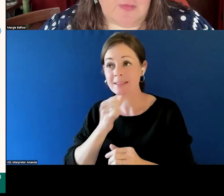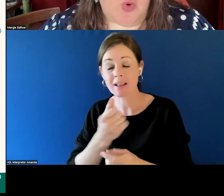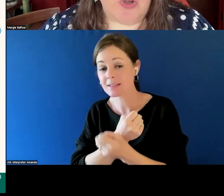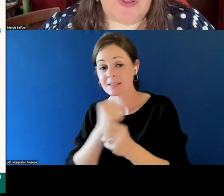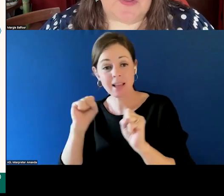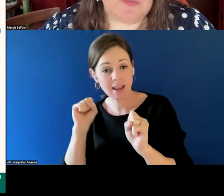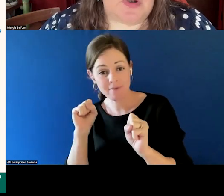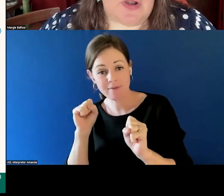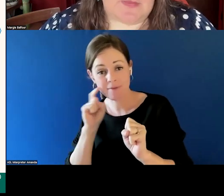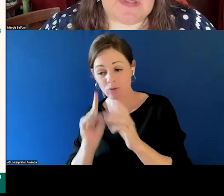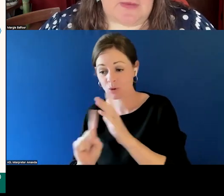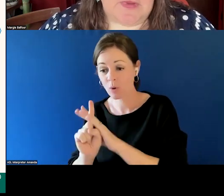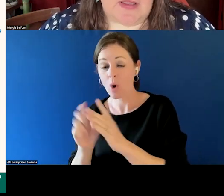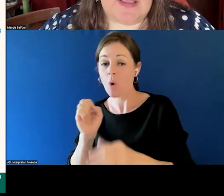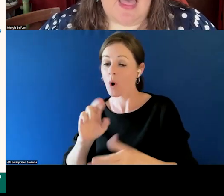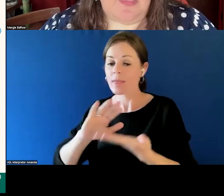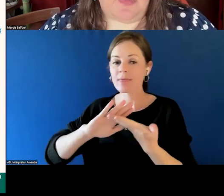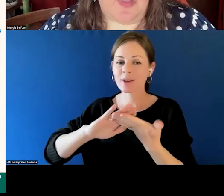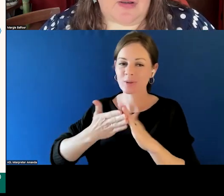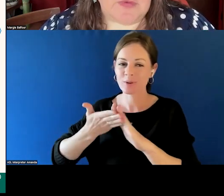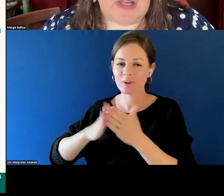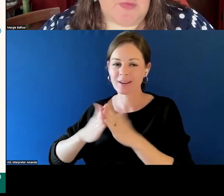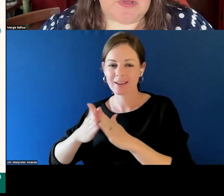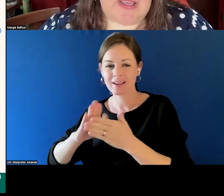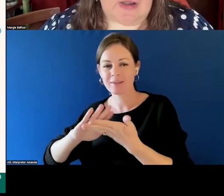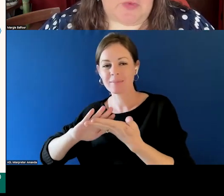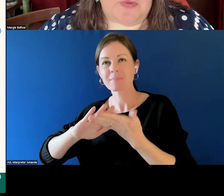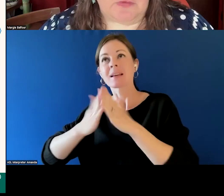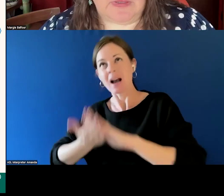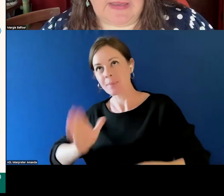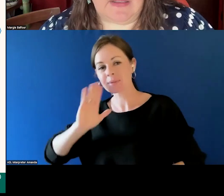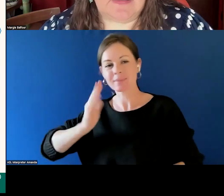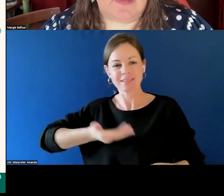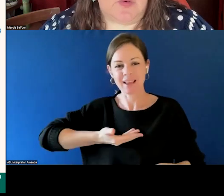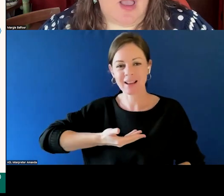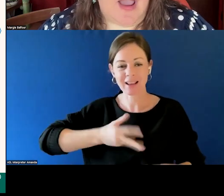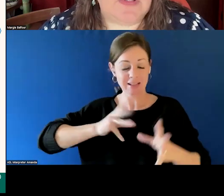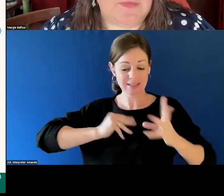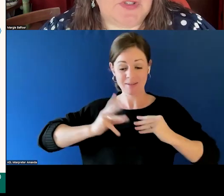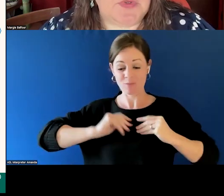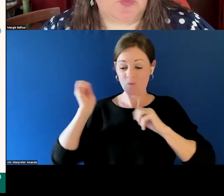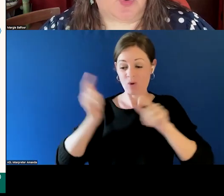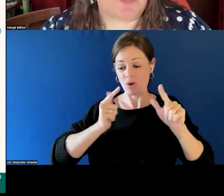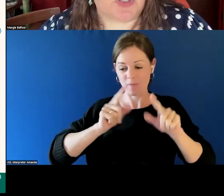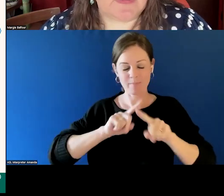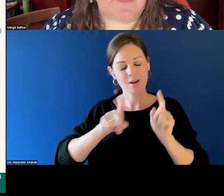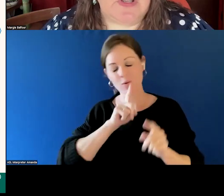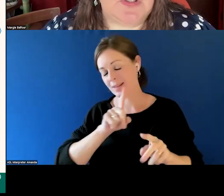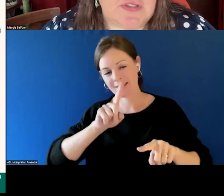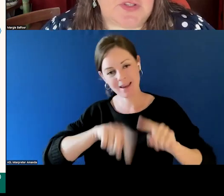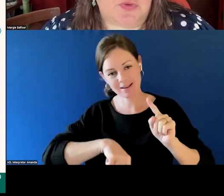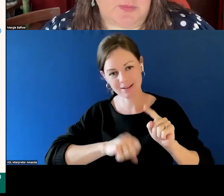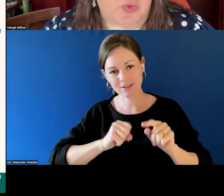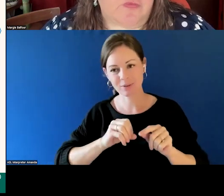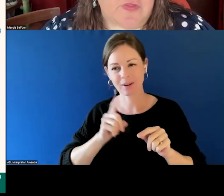people to come, or you get the community upset because they thought it was going to be able to take everyone, but it really can't. And so I know SAMHSA is doing some work on service